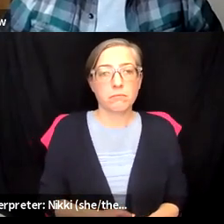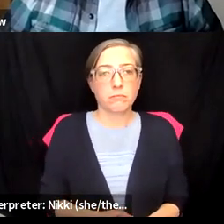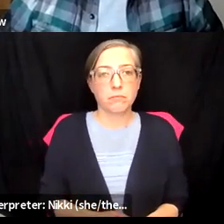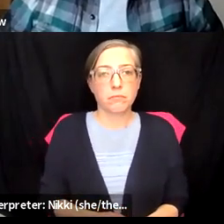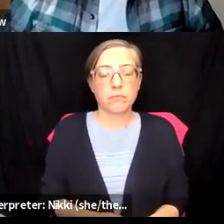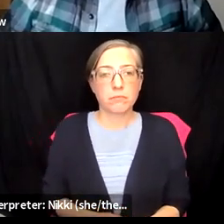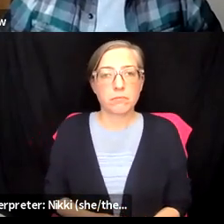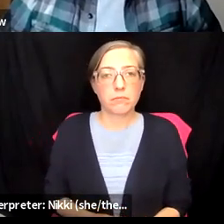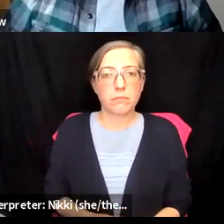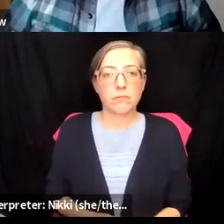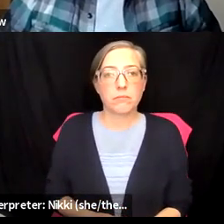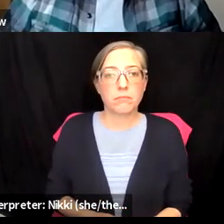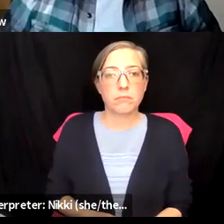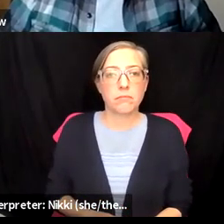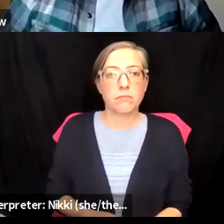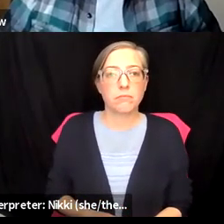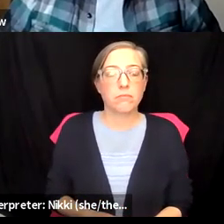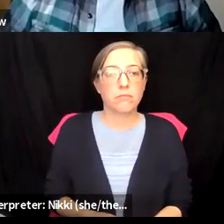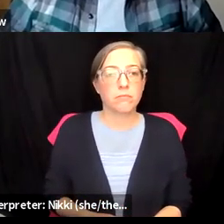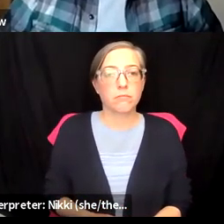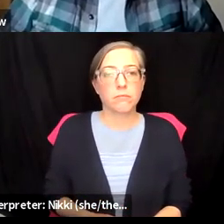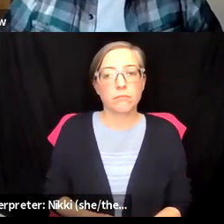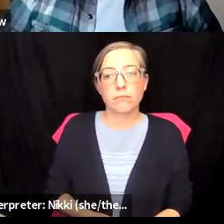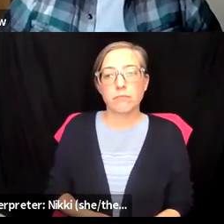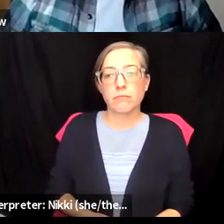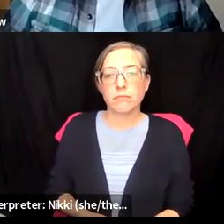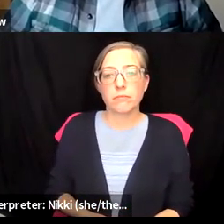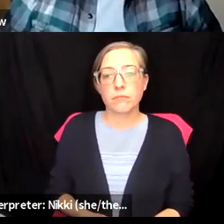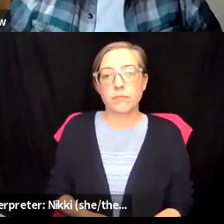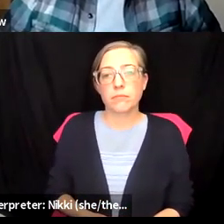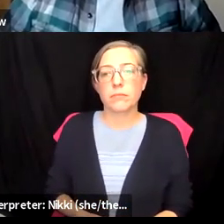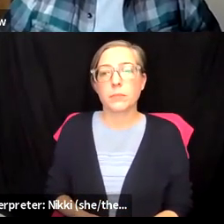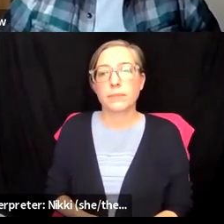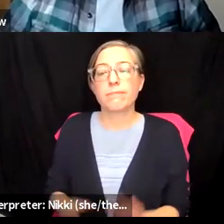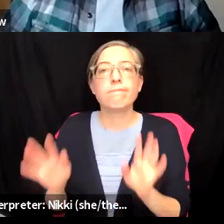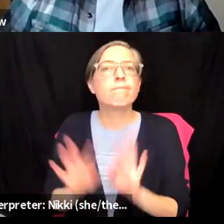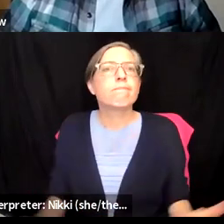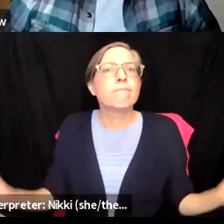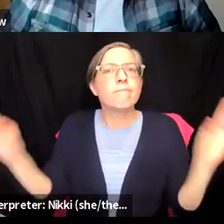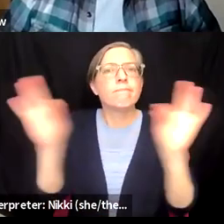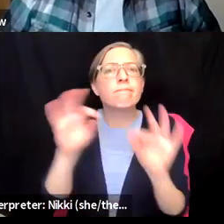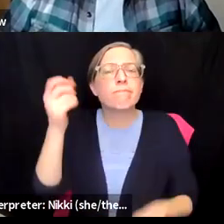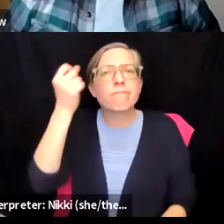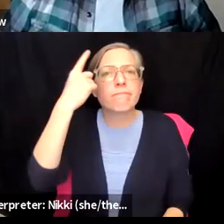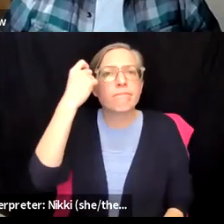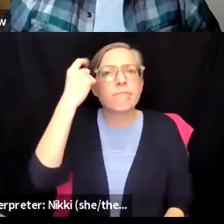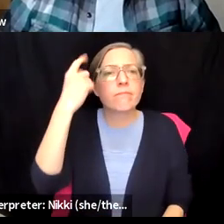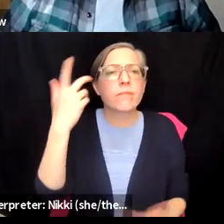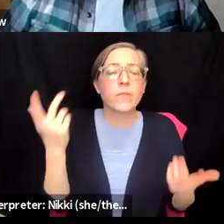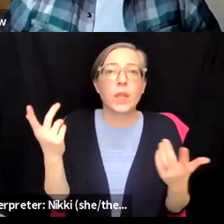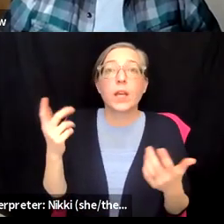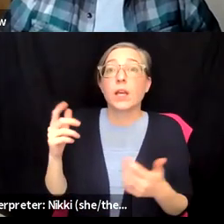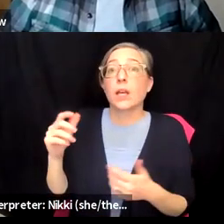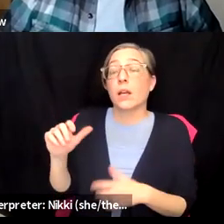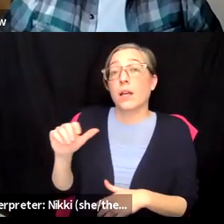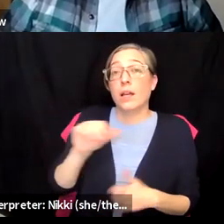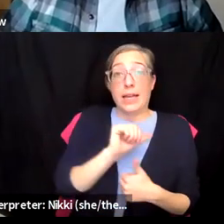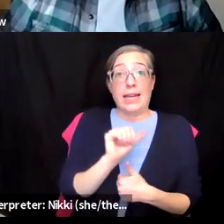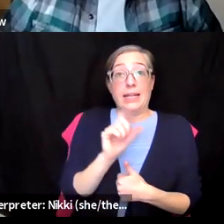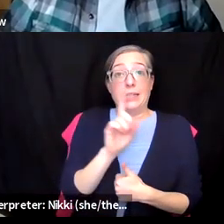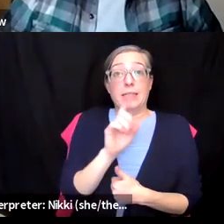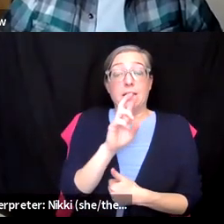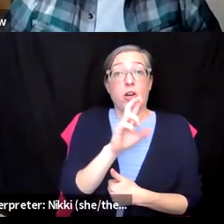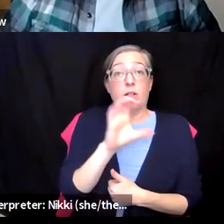So I think it is important to know about each of the disability partners, not only what ADRC services they provide, but